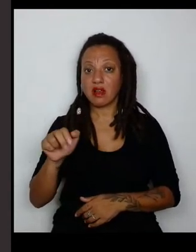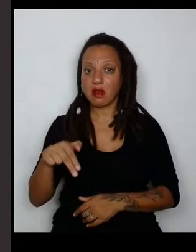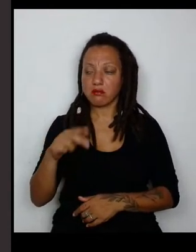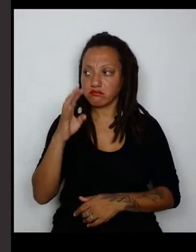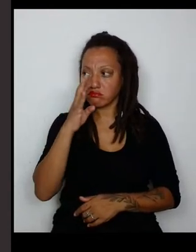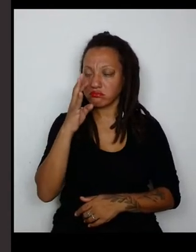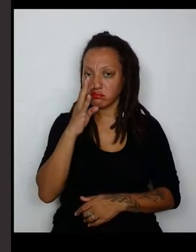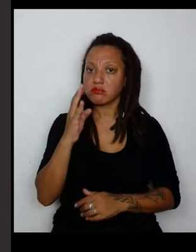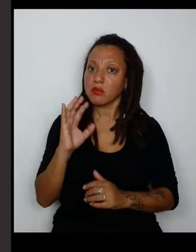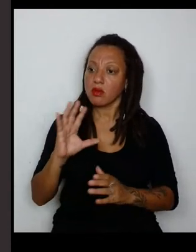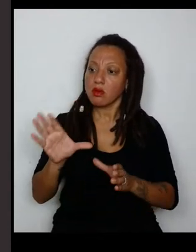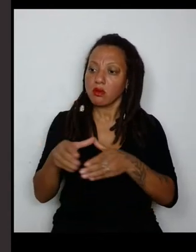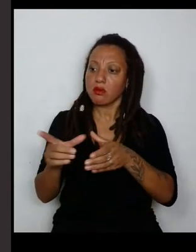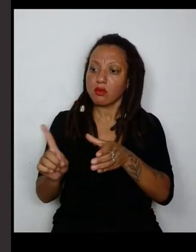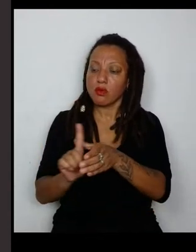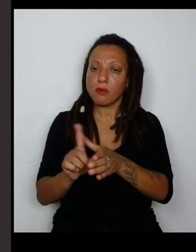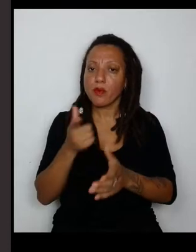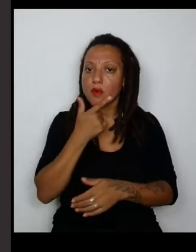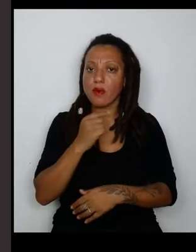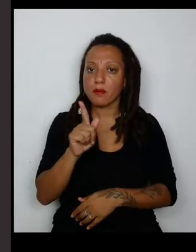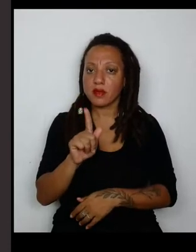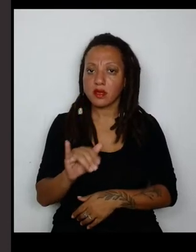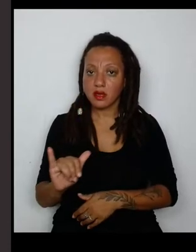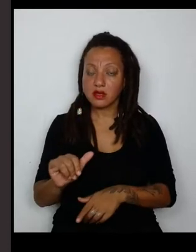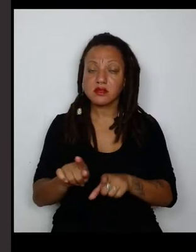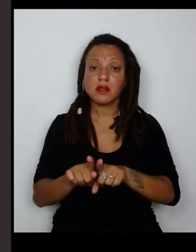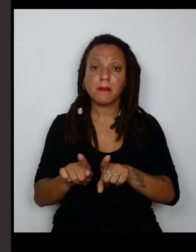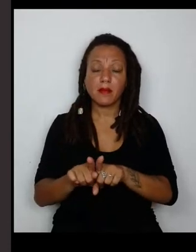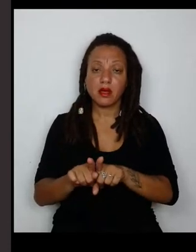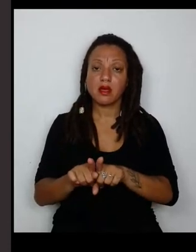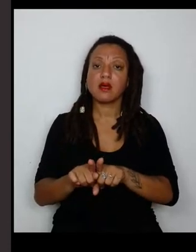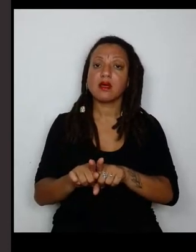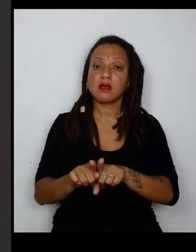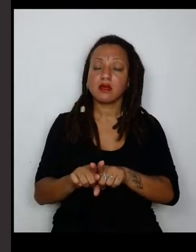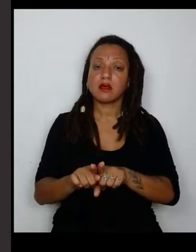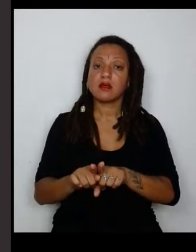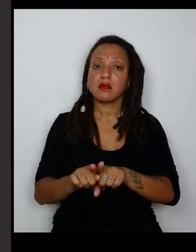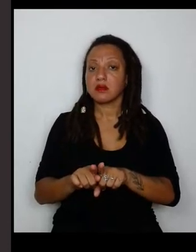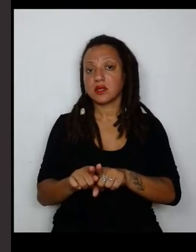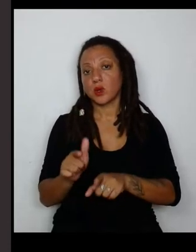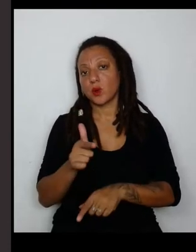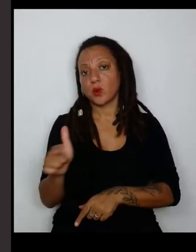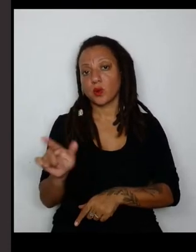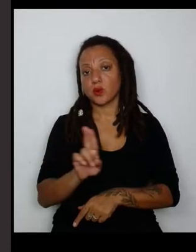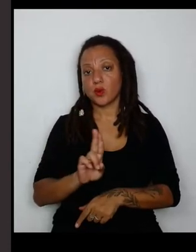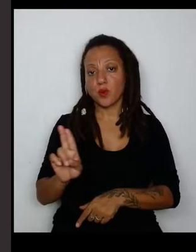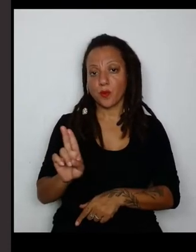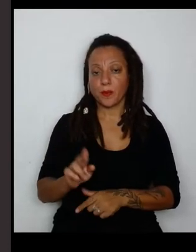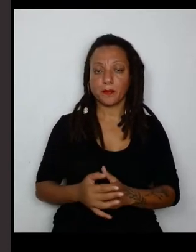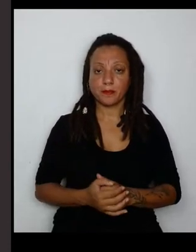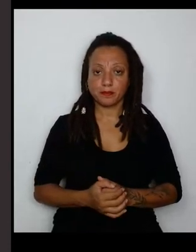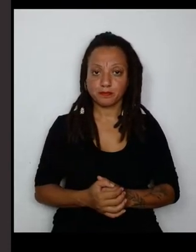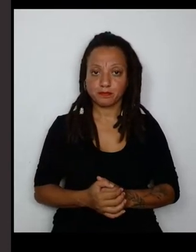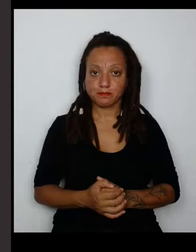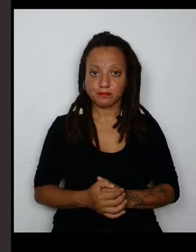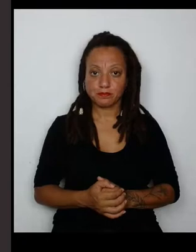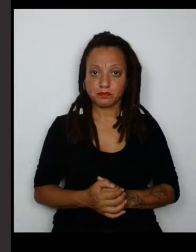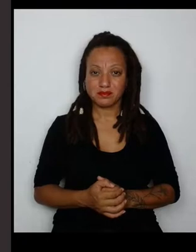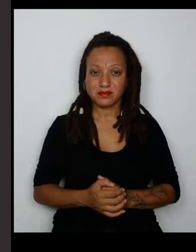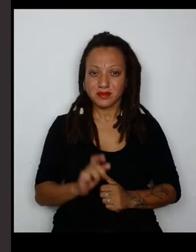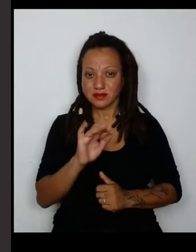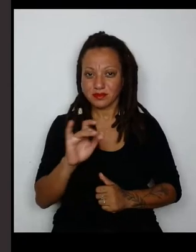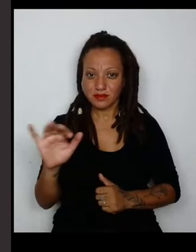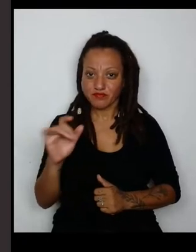feb and asexual the poem at the left by berlin was copied out by gold gans uh in his glory against